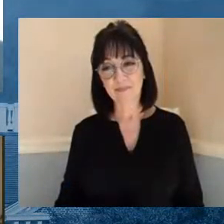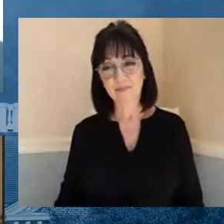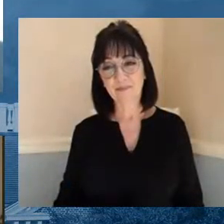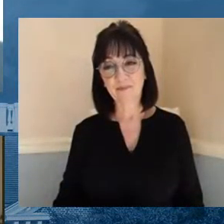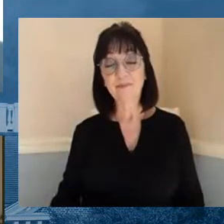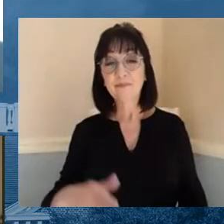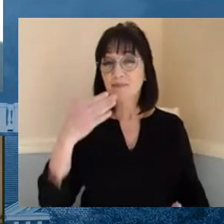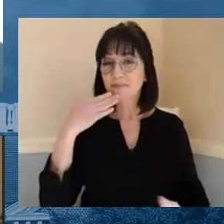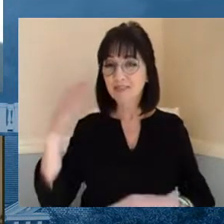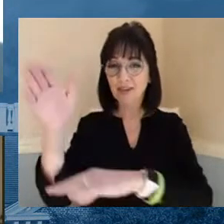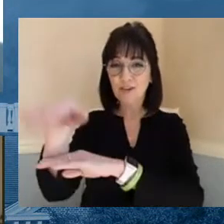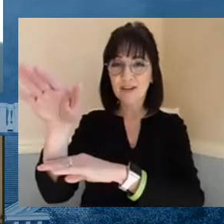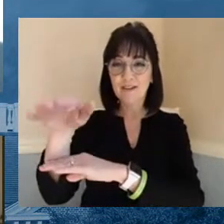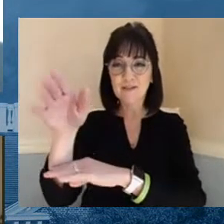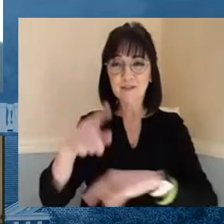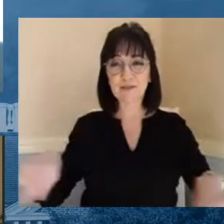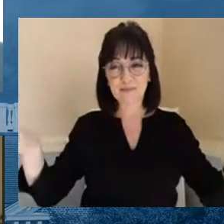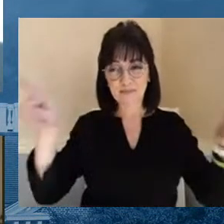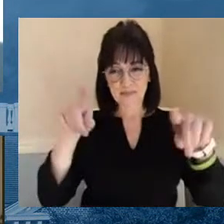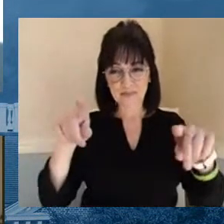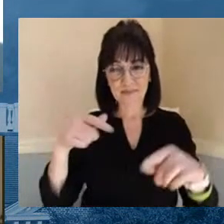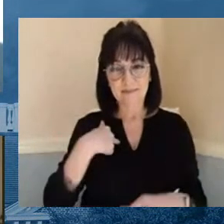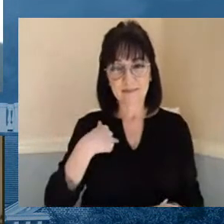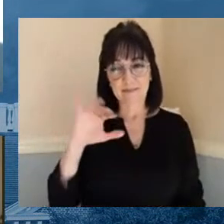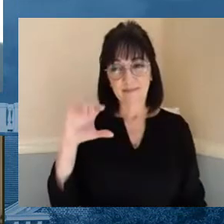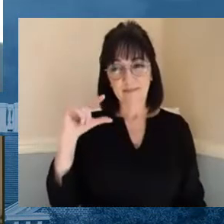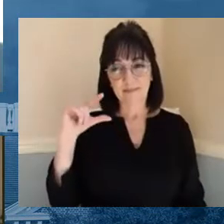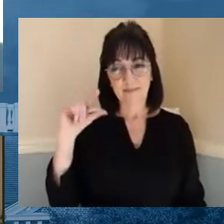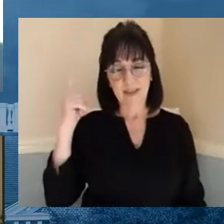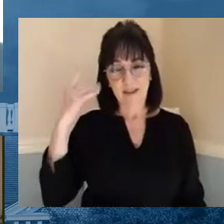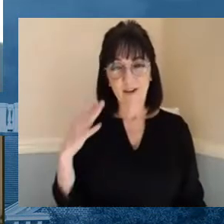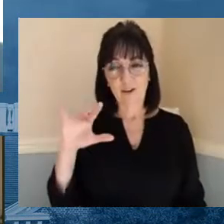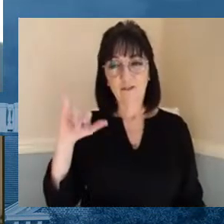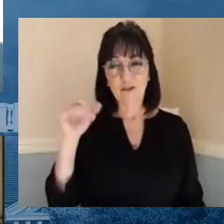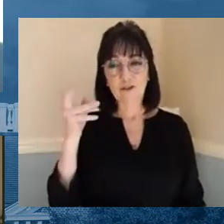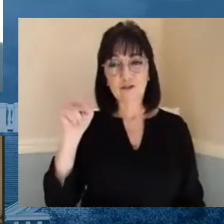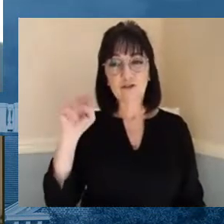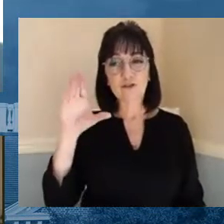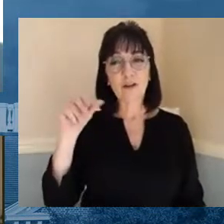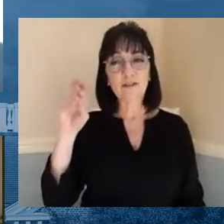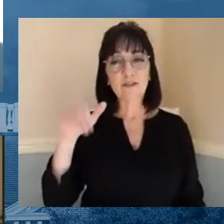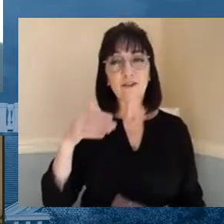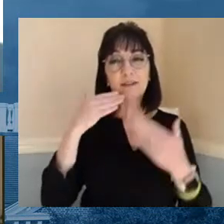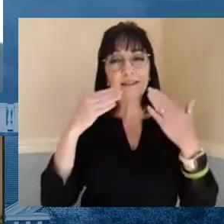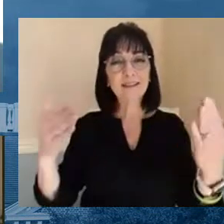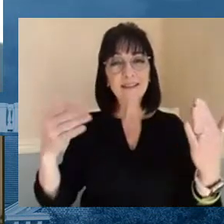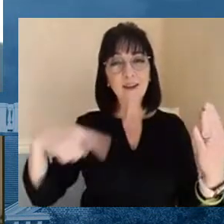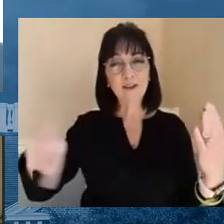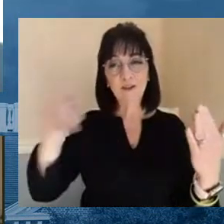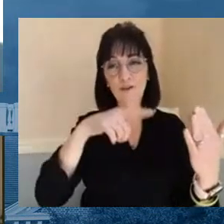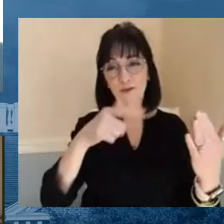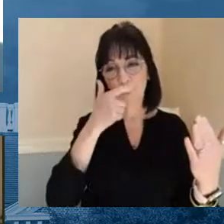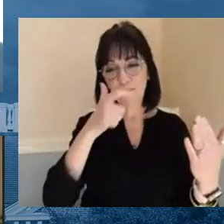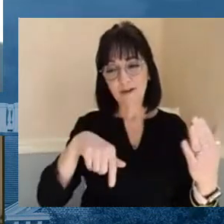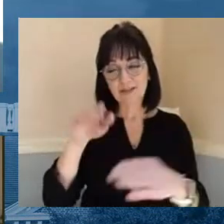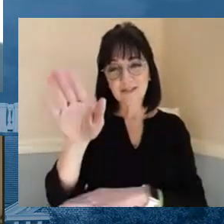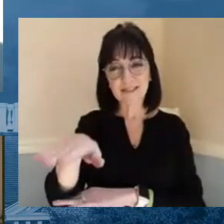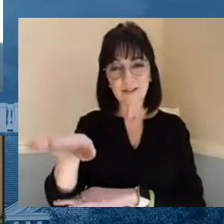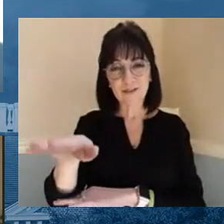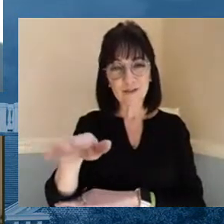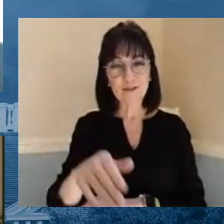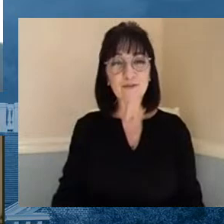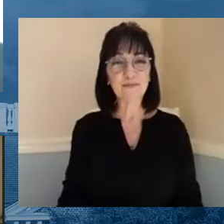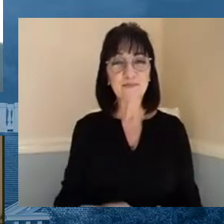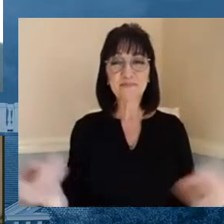Good afternoon, everyone. I'm Governor John Carney. Thank you for joining us this afternoon, coming live to you